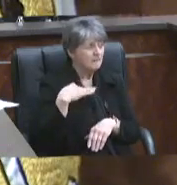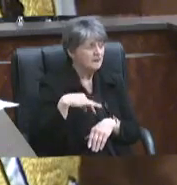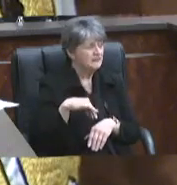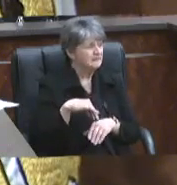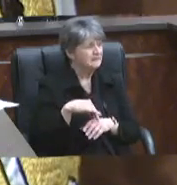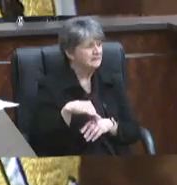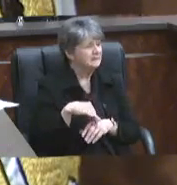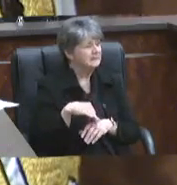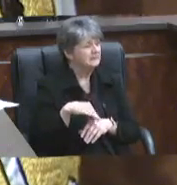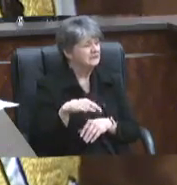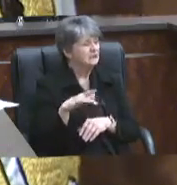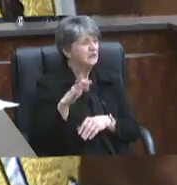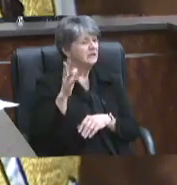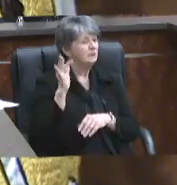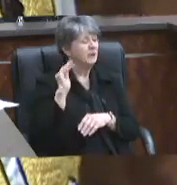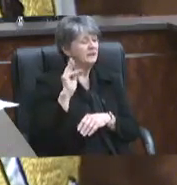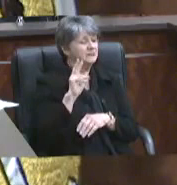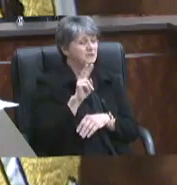Dating back to